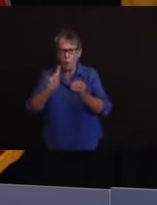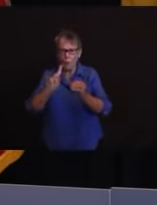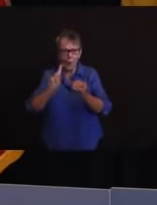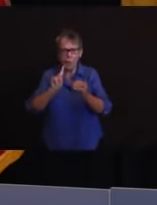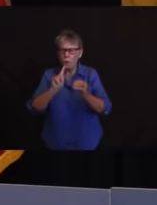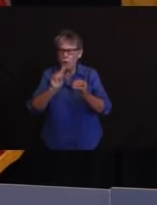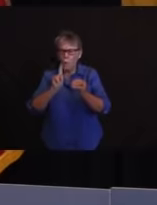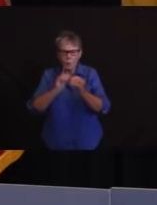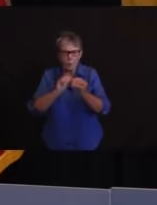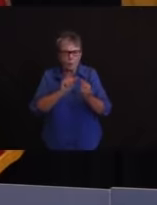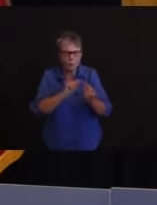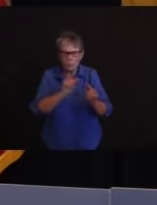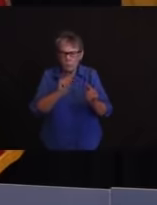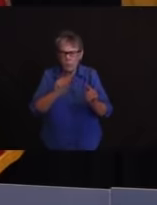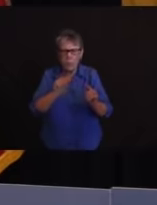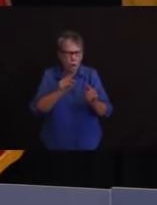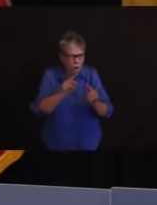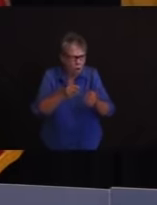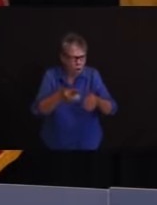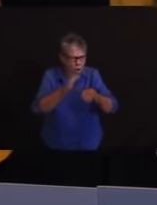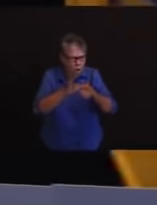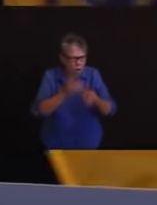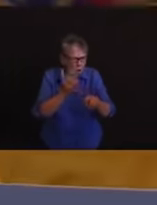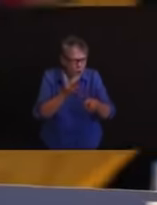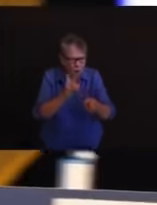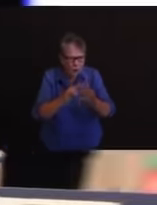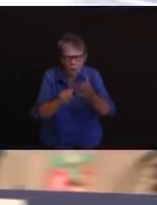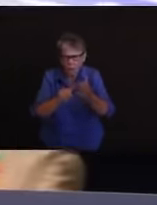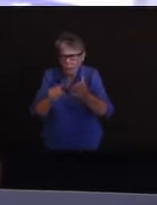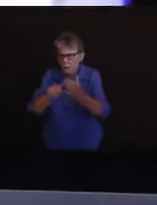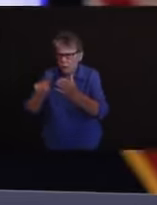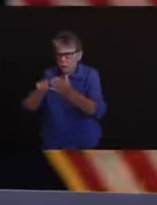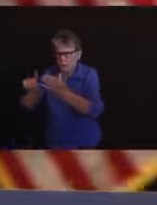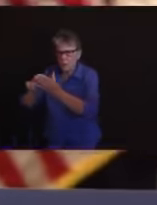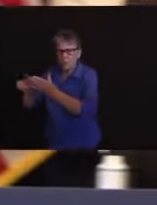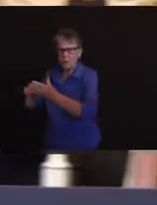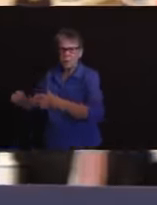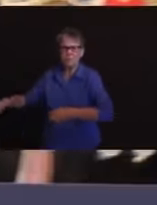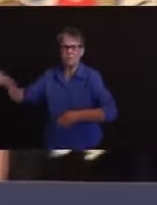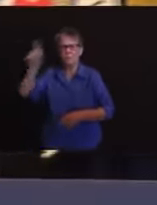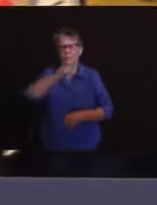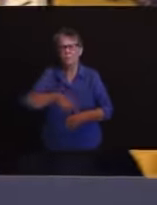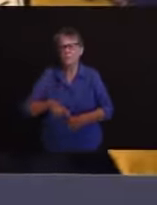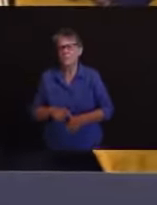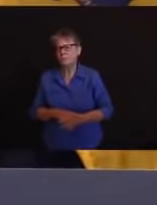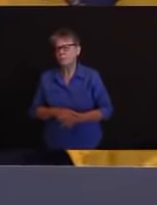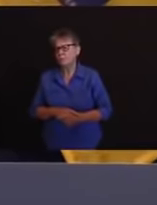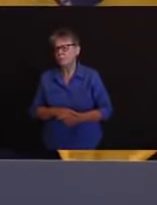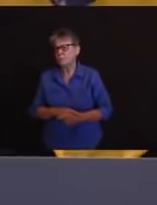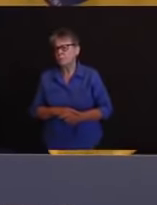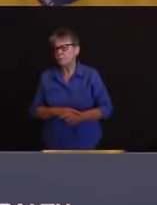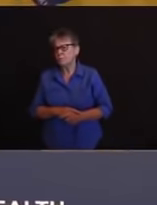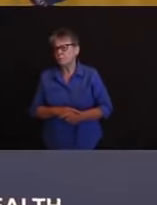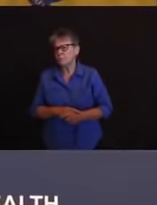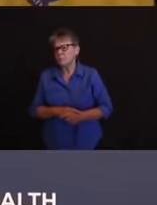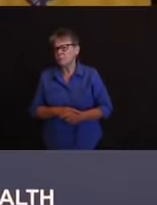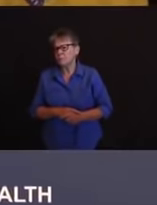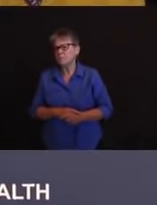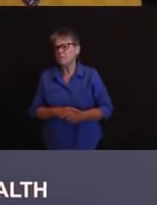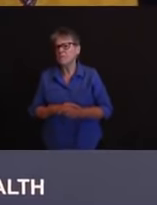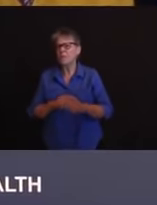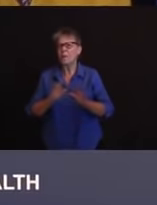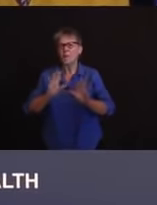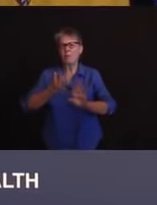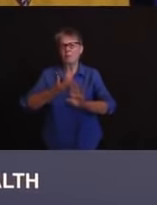is some of the things that just mentioned. A couple other quick things before we break. I had a call Friday afternoon comparing notes with